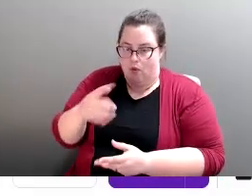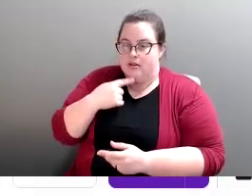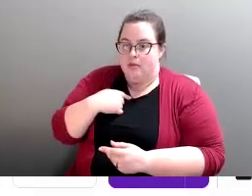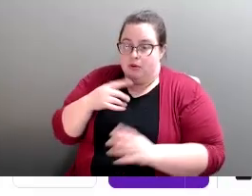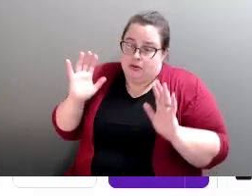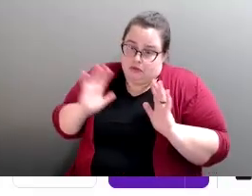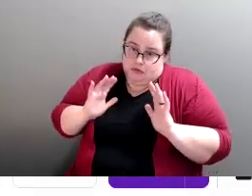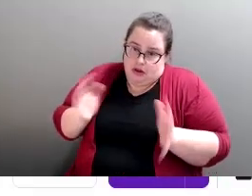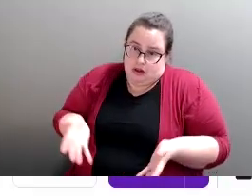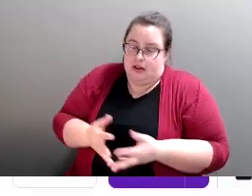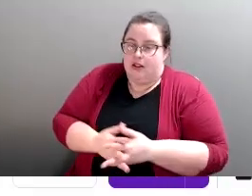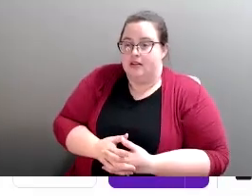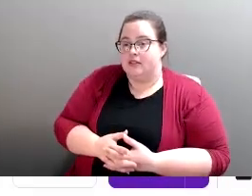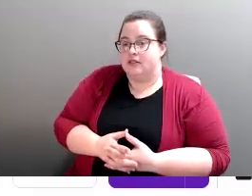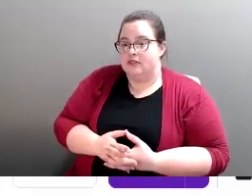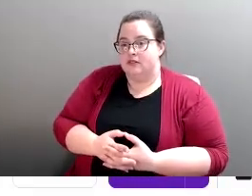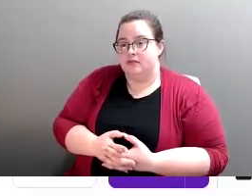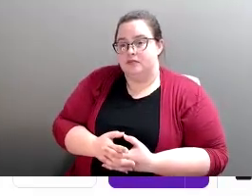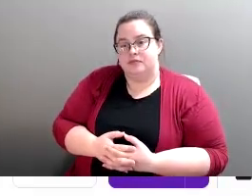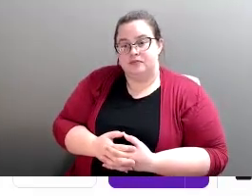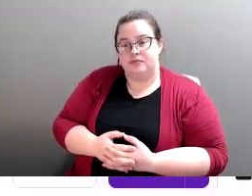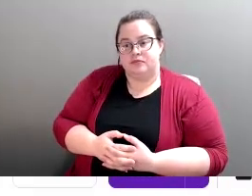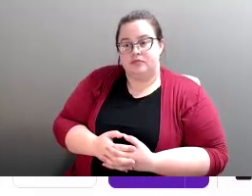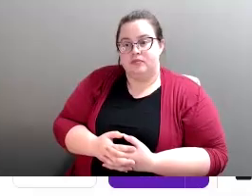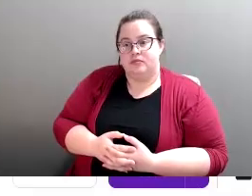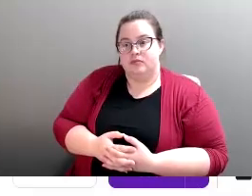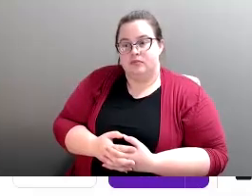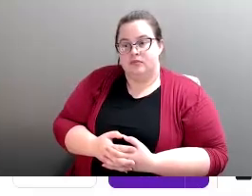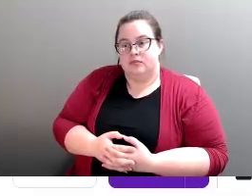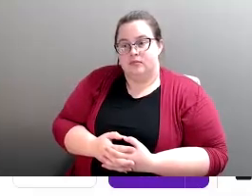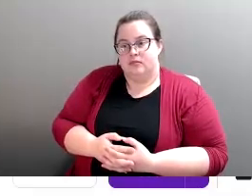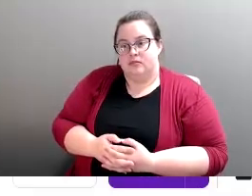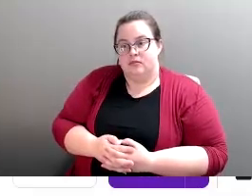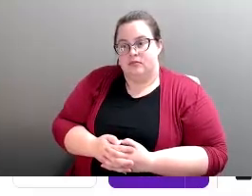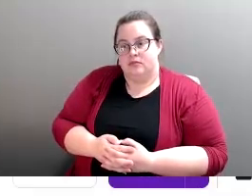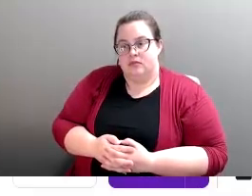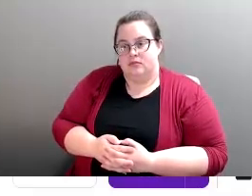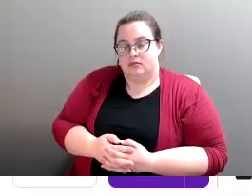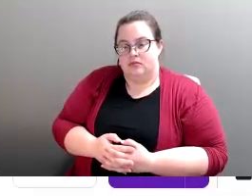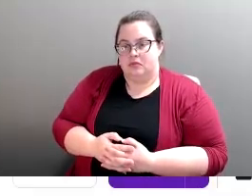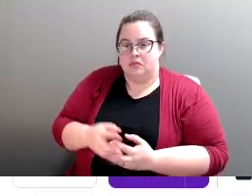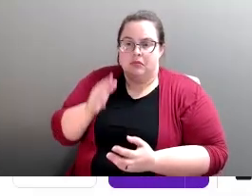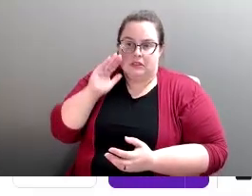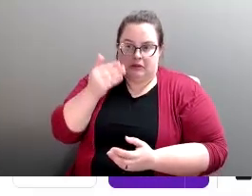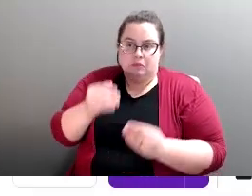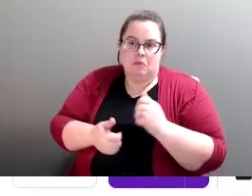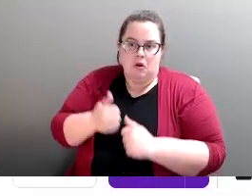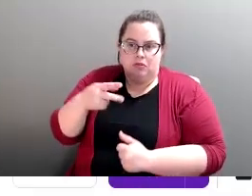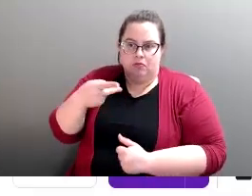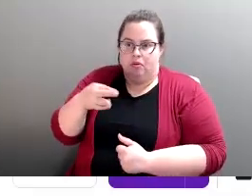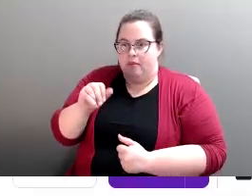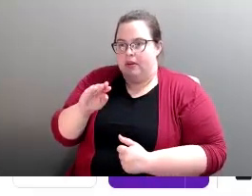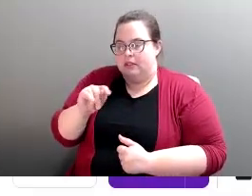is totally fine. Um, so it looks like pragmatist, right? So, I